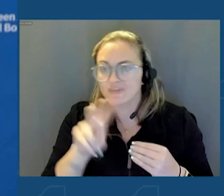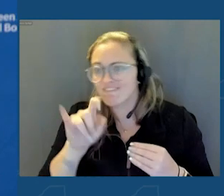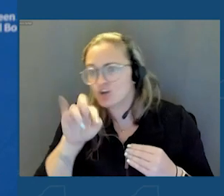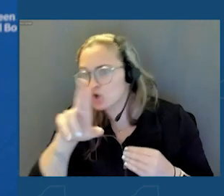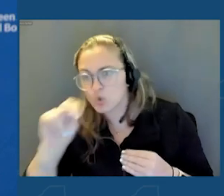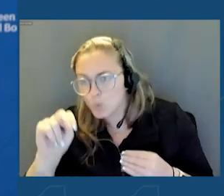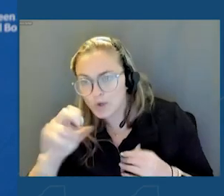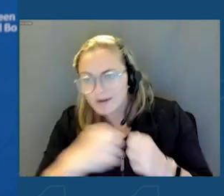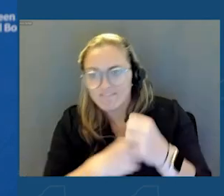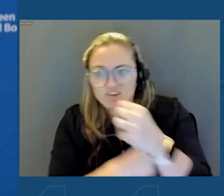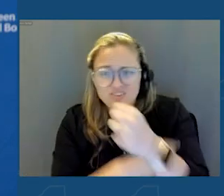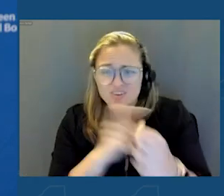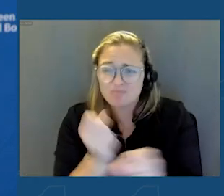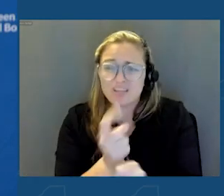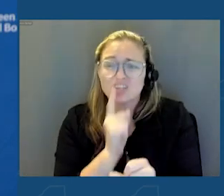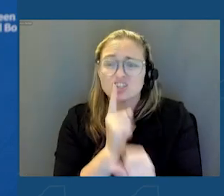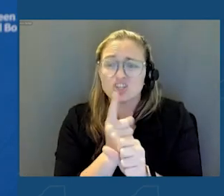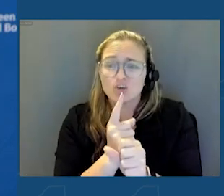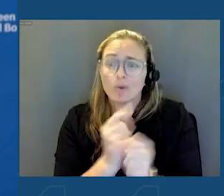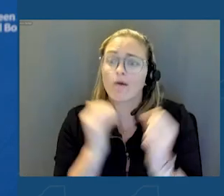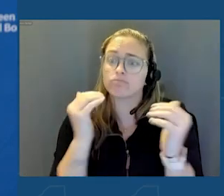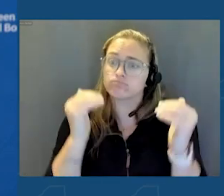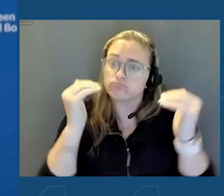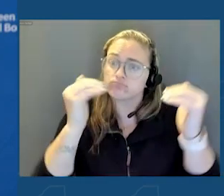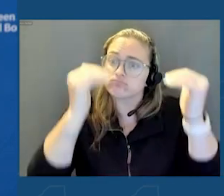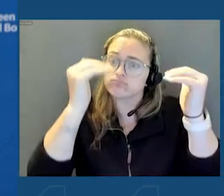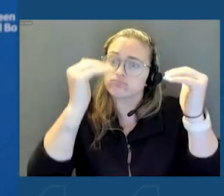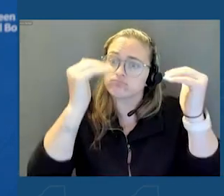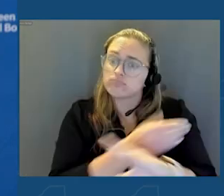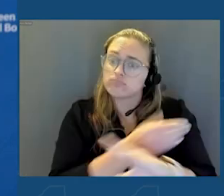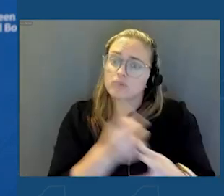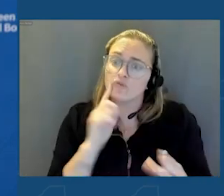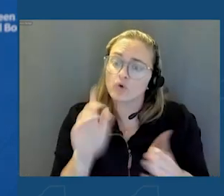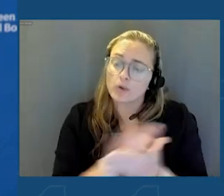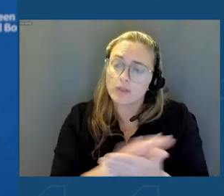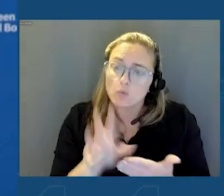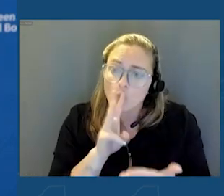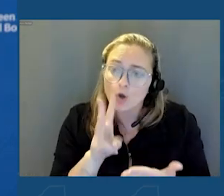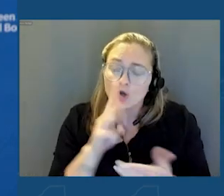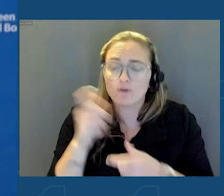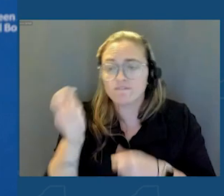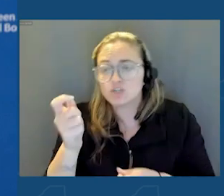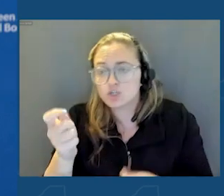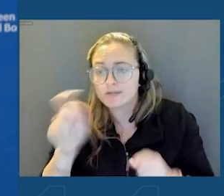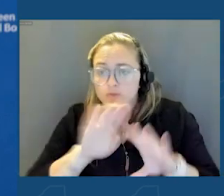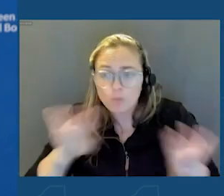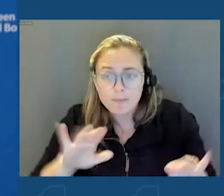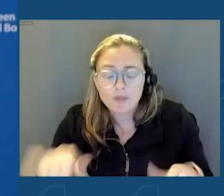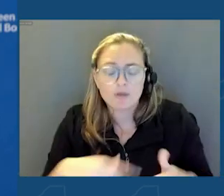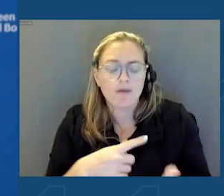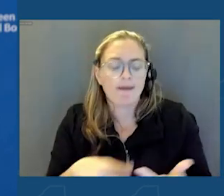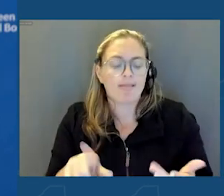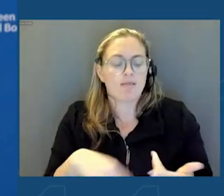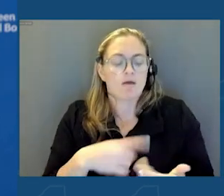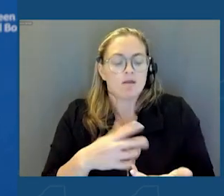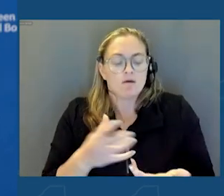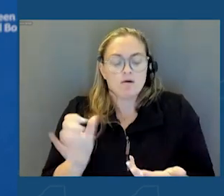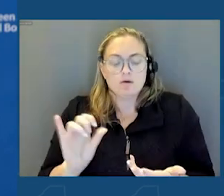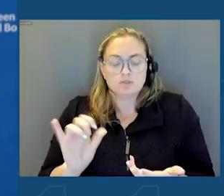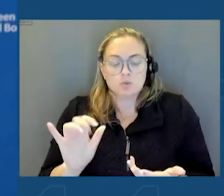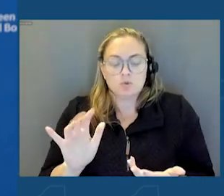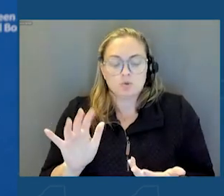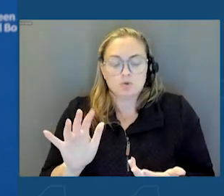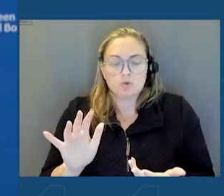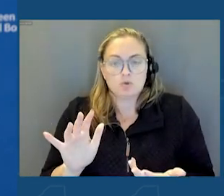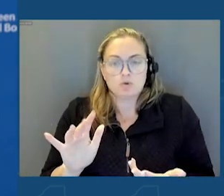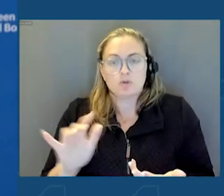need to make sure we're upgrading our infrastructure for clean water, for swimming, for fishing. And then we did the all-electric